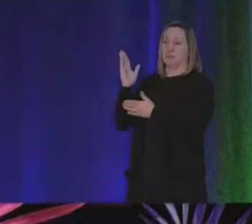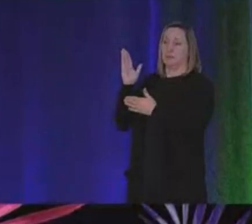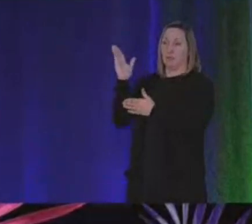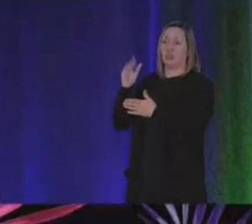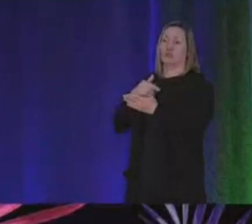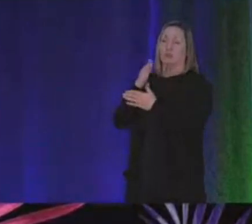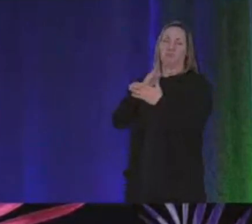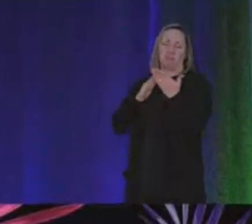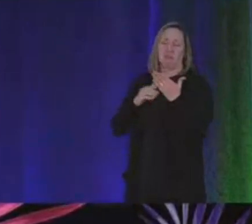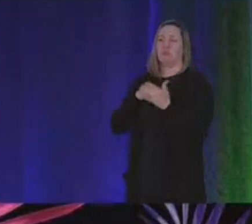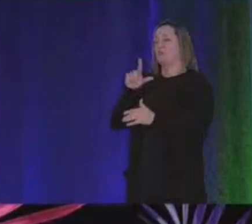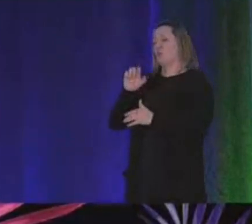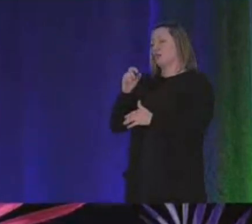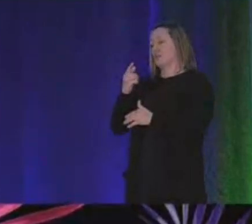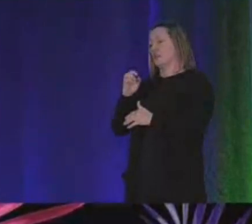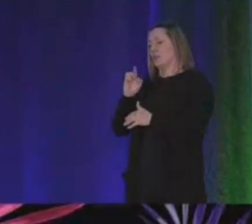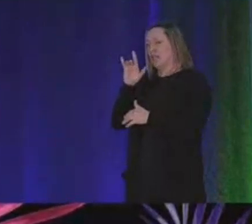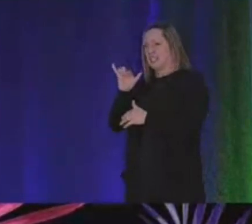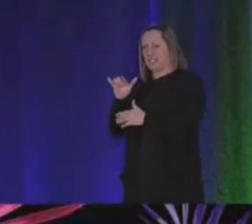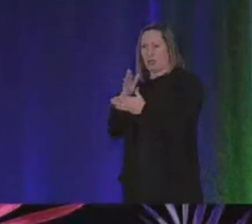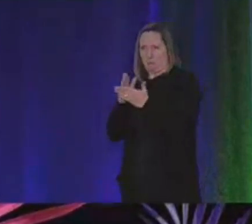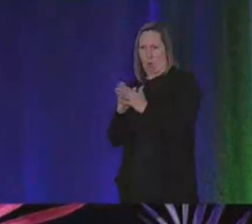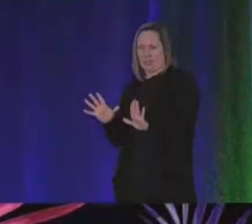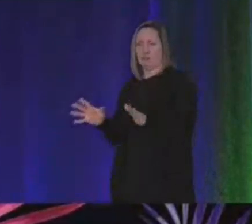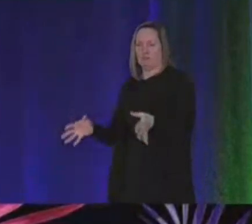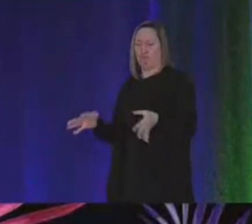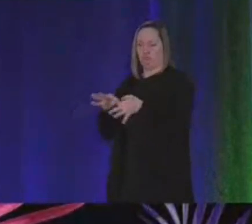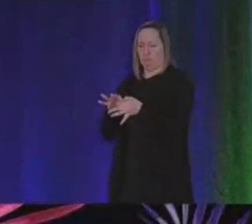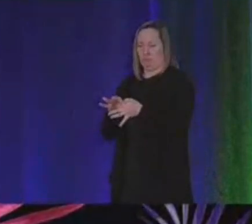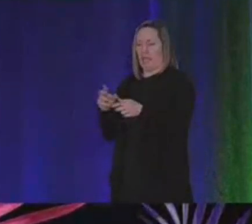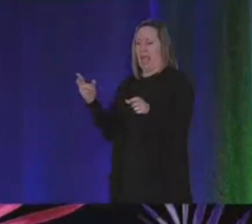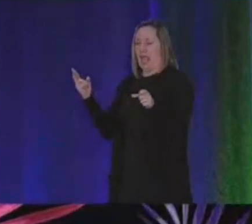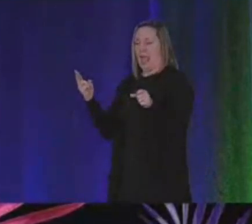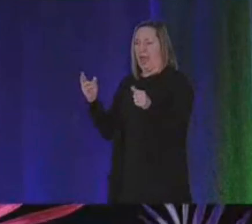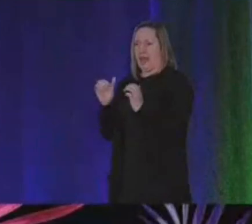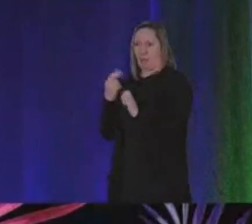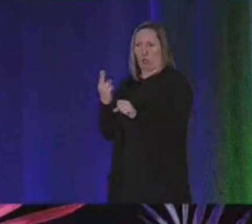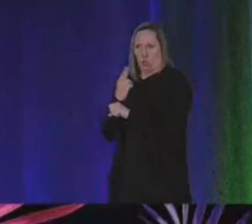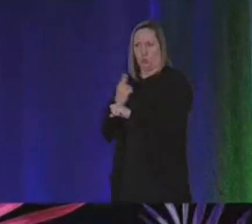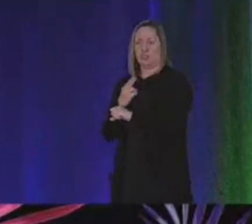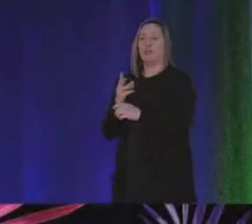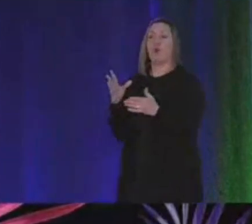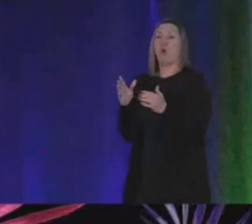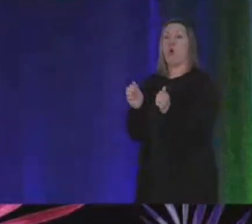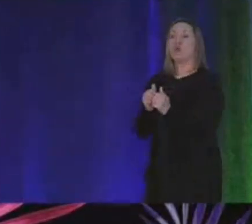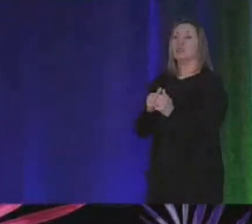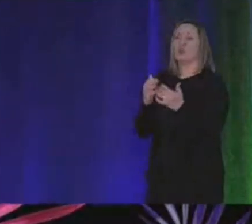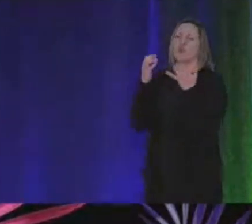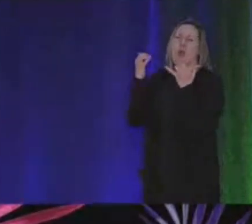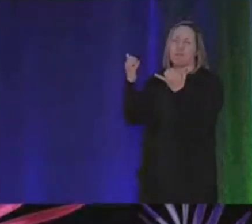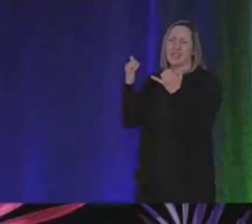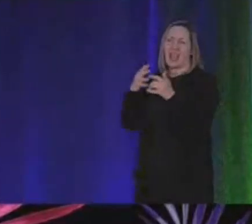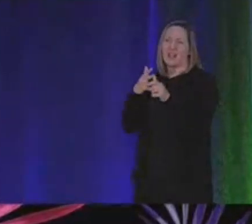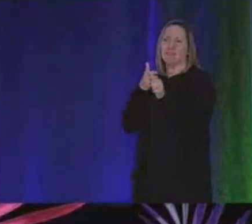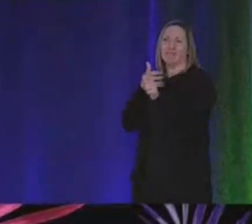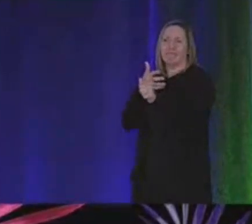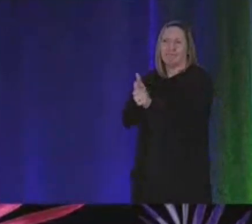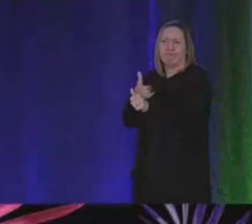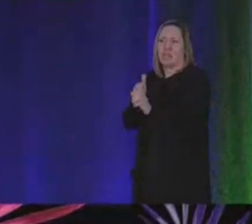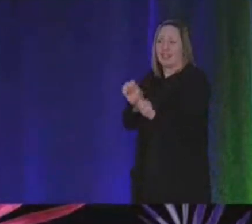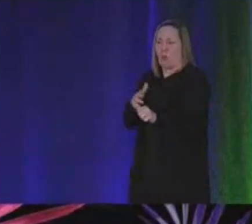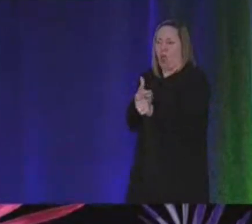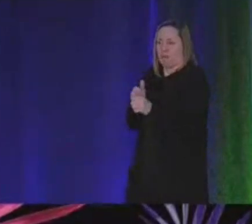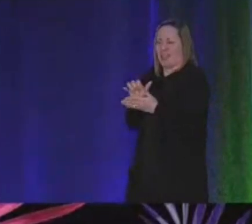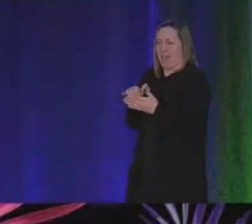components or legacy components, and the component usage, and also the impact of updating the components. Can we update this